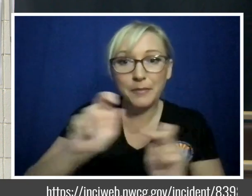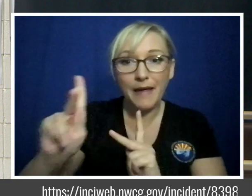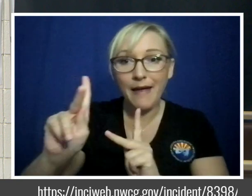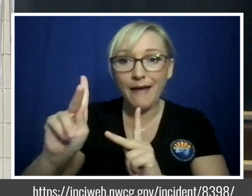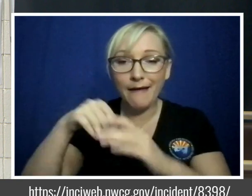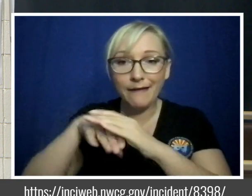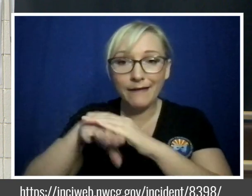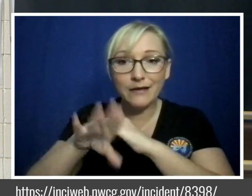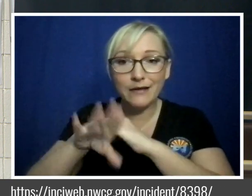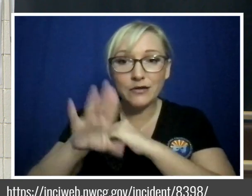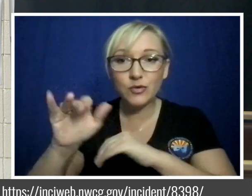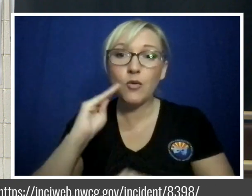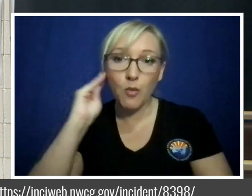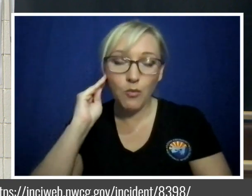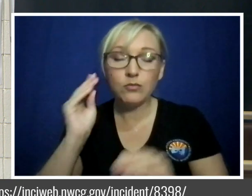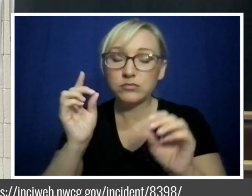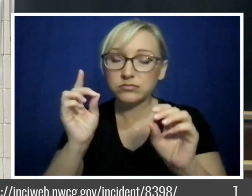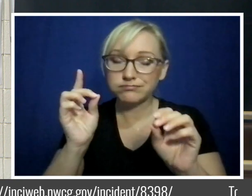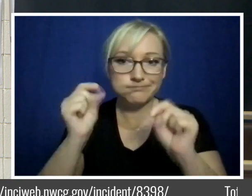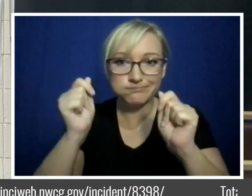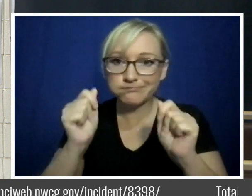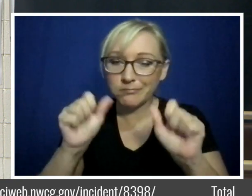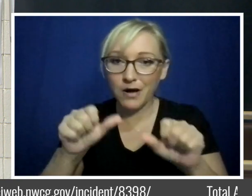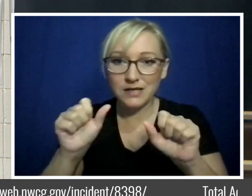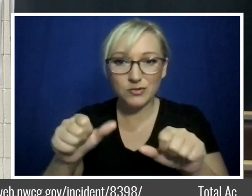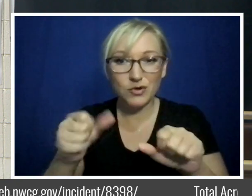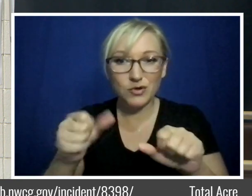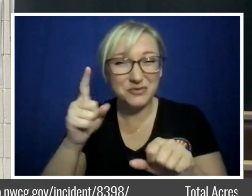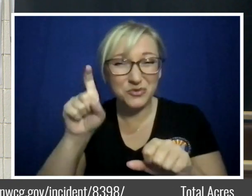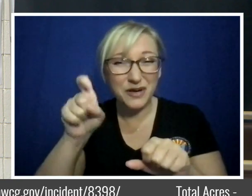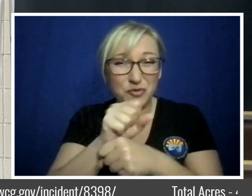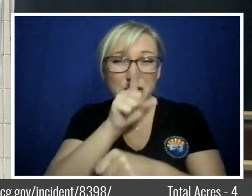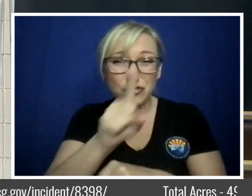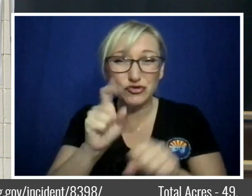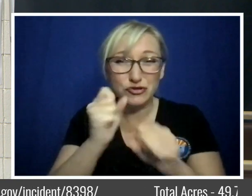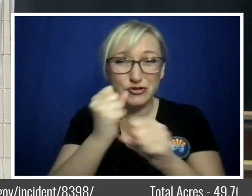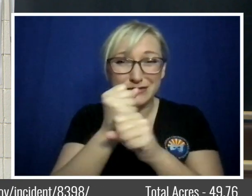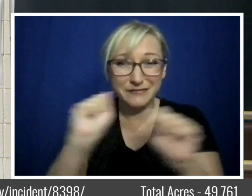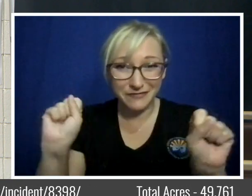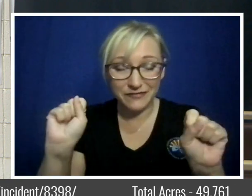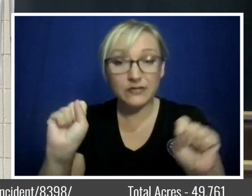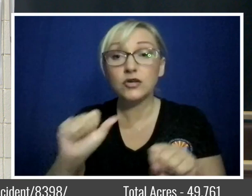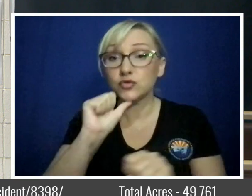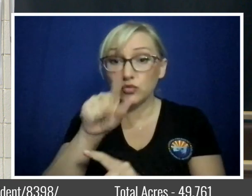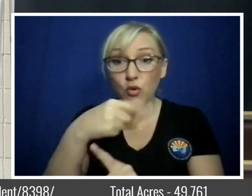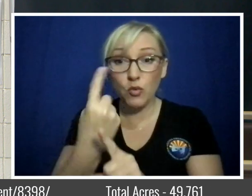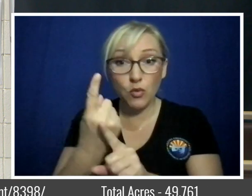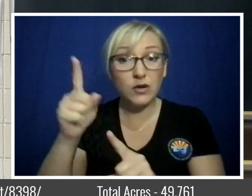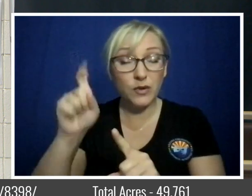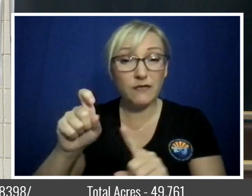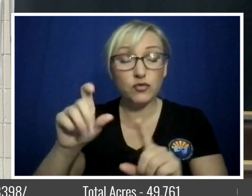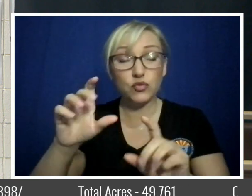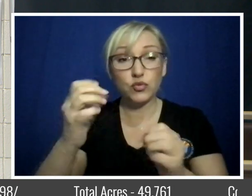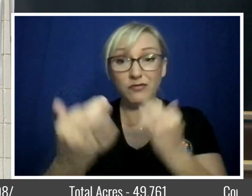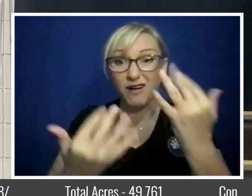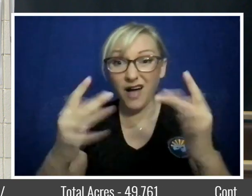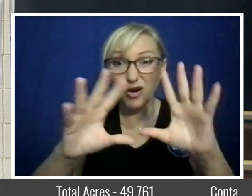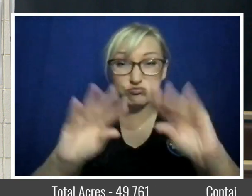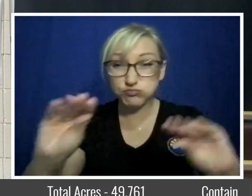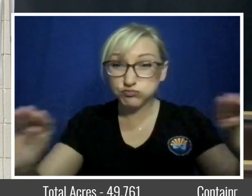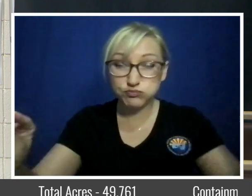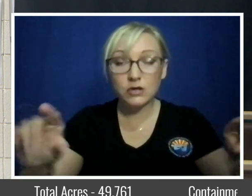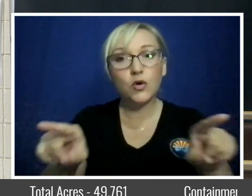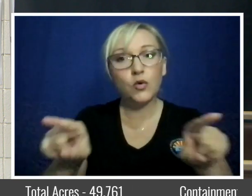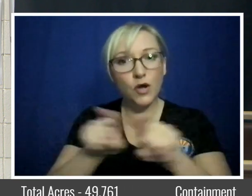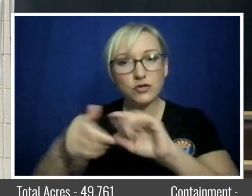safe in there. So not only do we have to extinguish the fire, but we have to work with our partners, PG&E and the gas company and the water company, to make sure